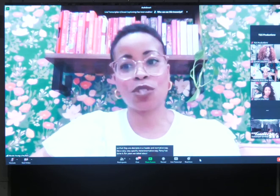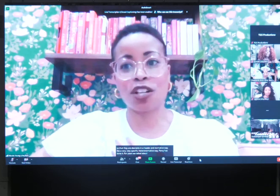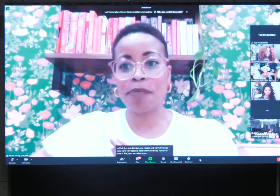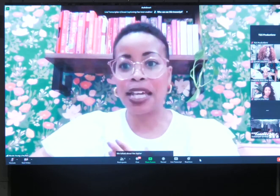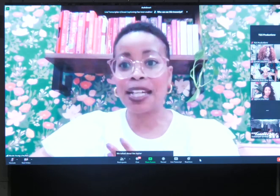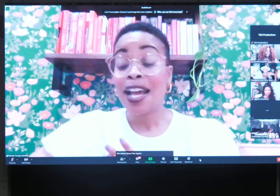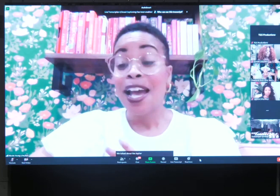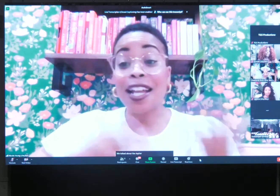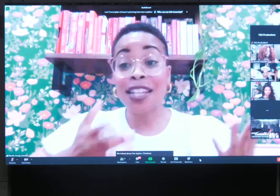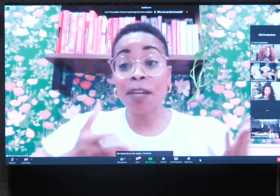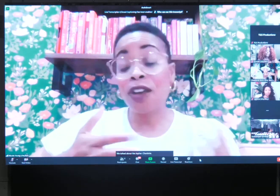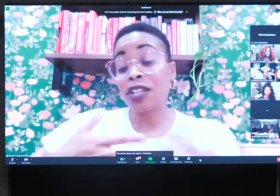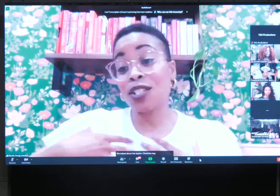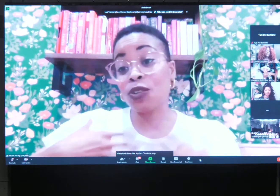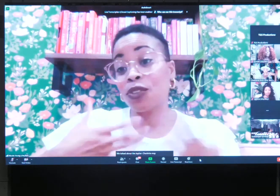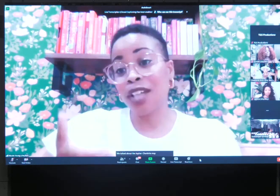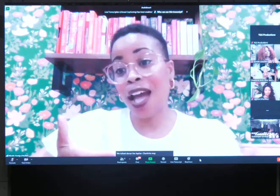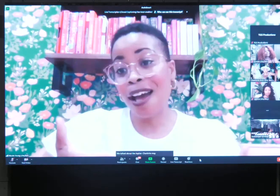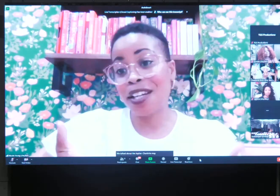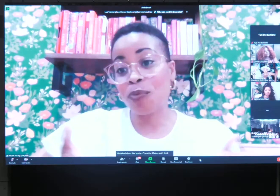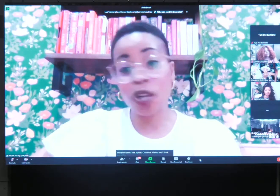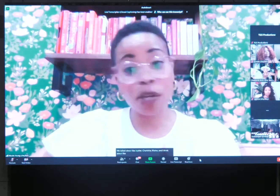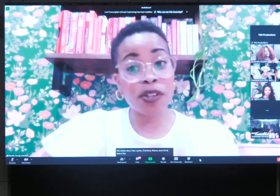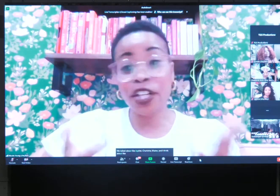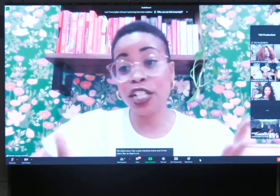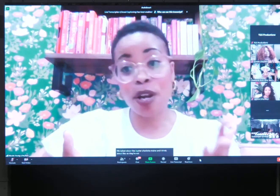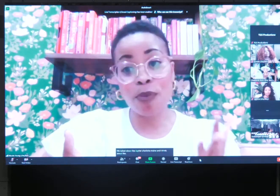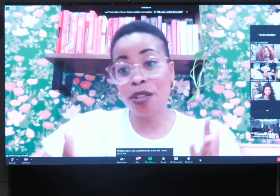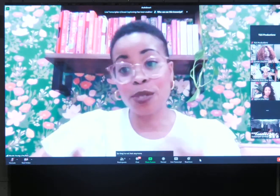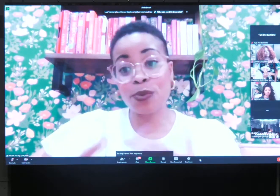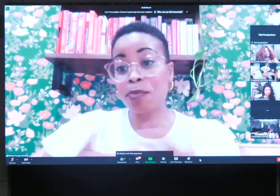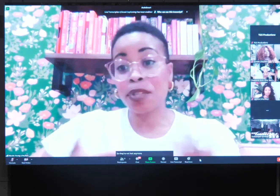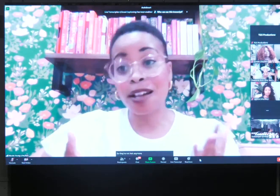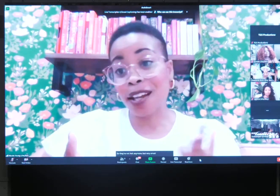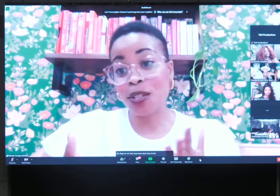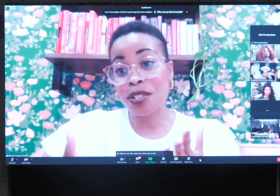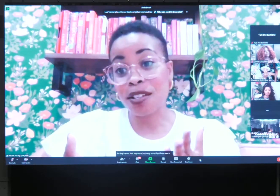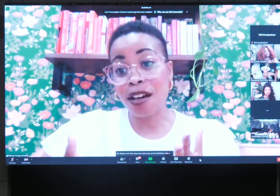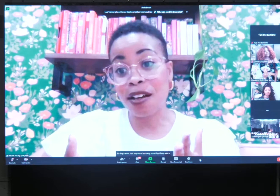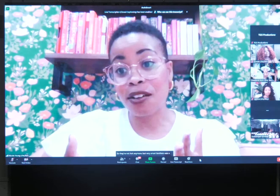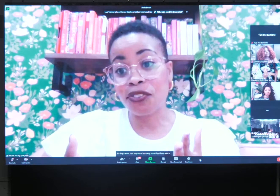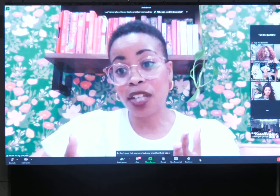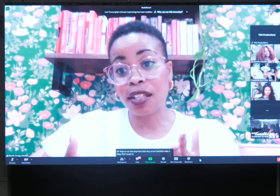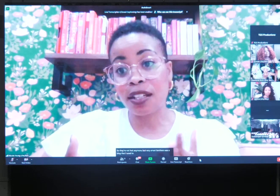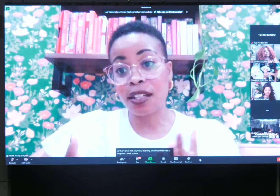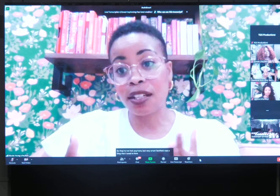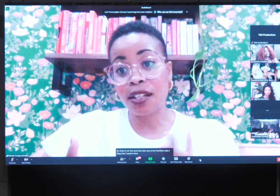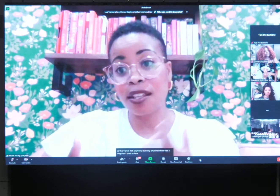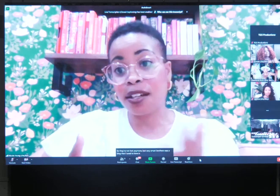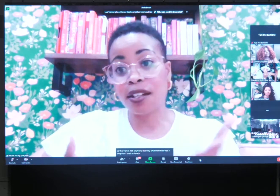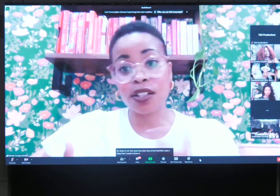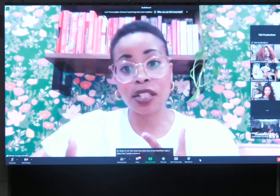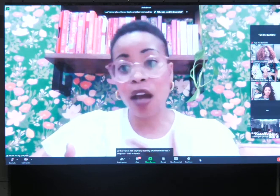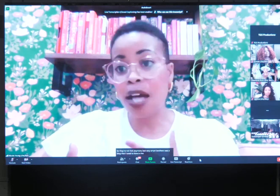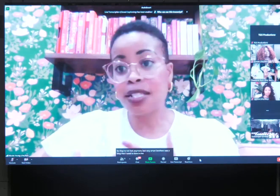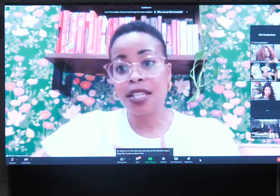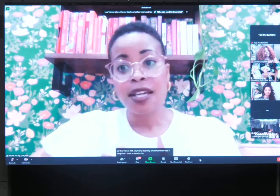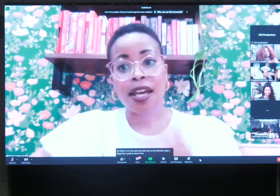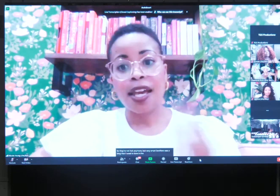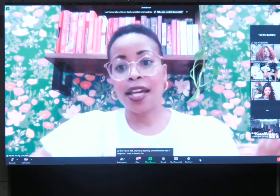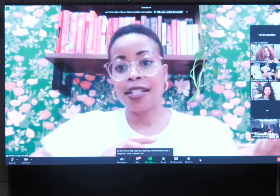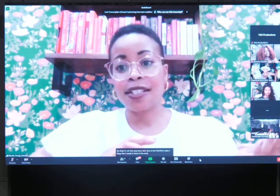brought up Charlemagne. And I think about so they're not hot anymore, but Very Smart Brothers was a blog that I used to love in the early